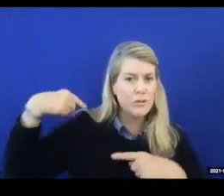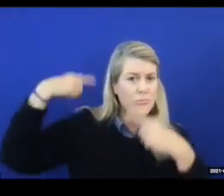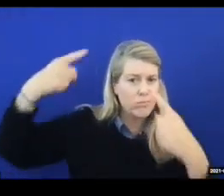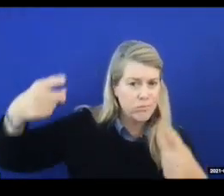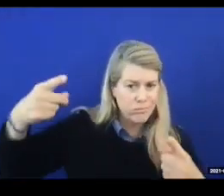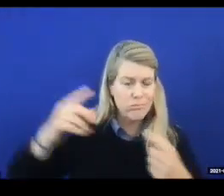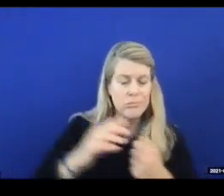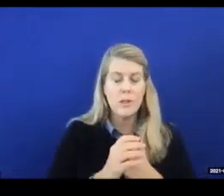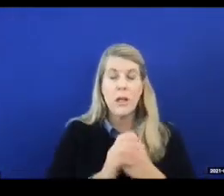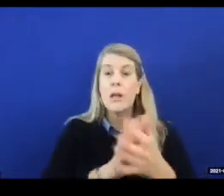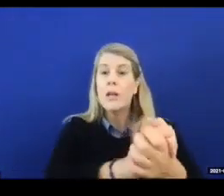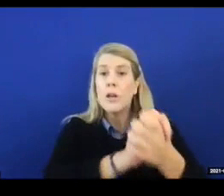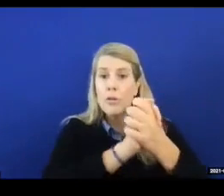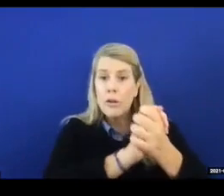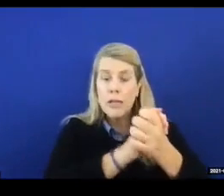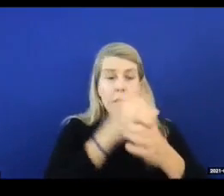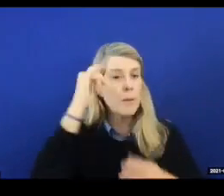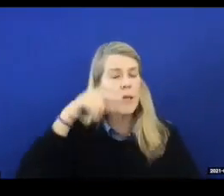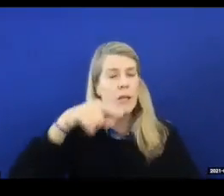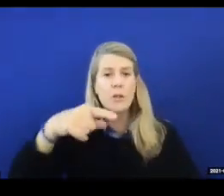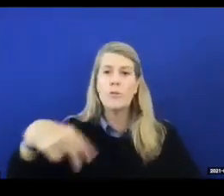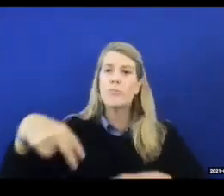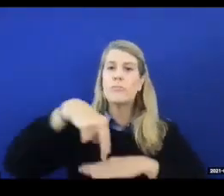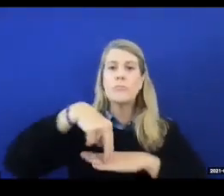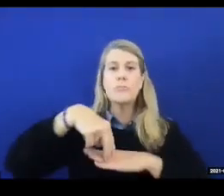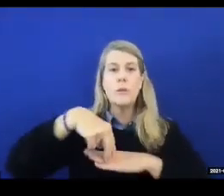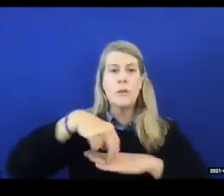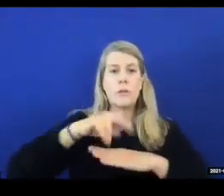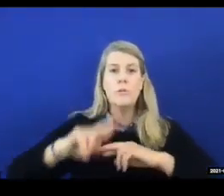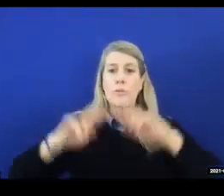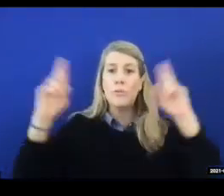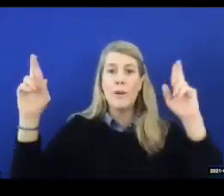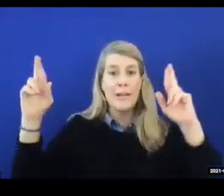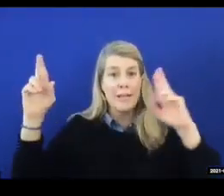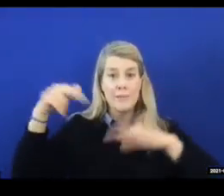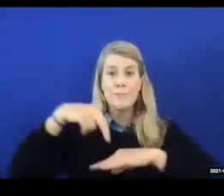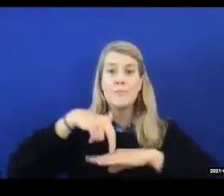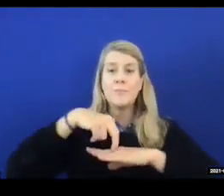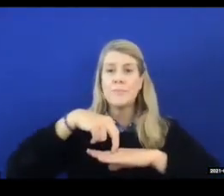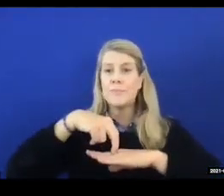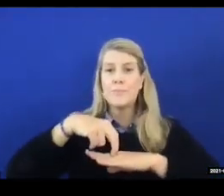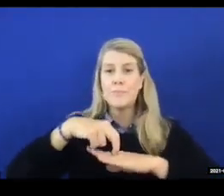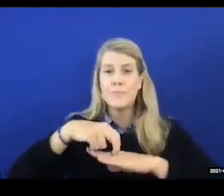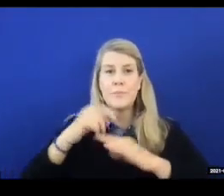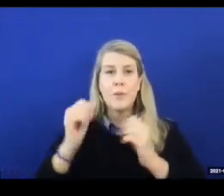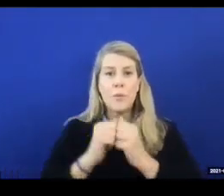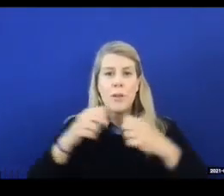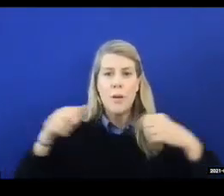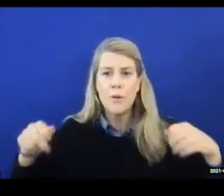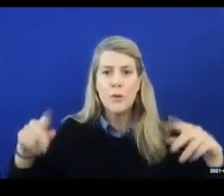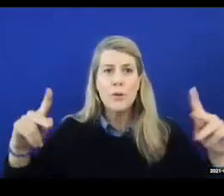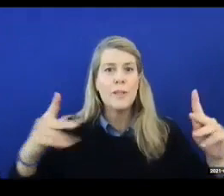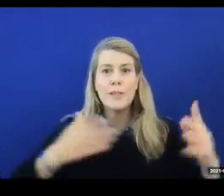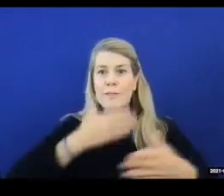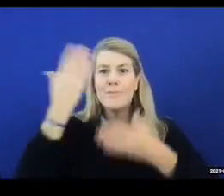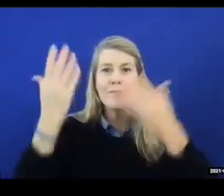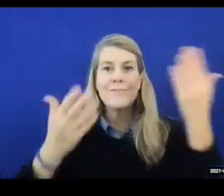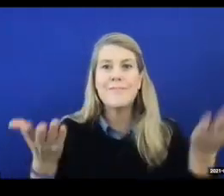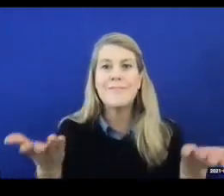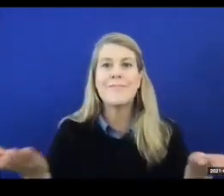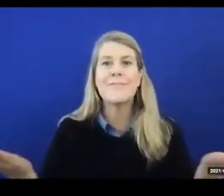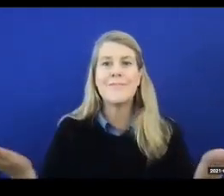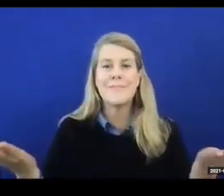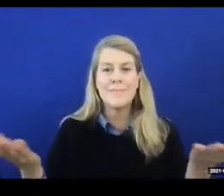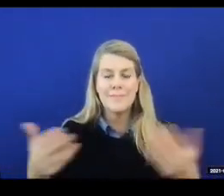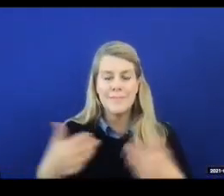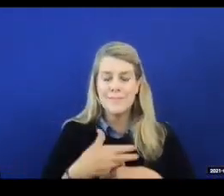Congratulations because you stand poised on the brink of a moment filled with opportunities to create a